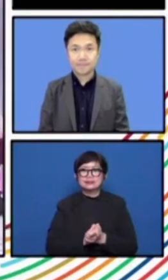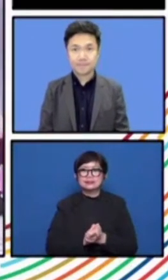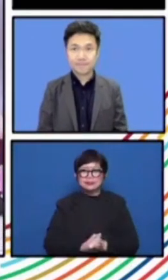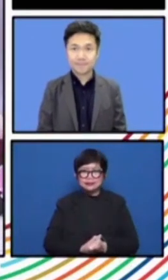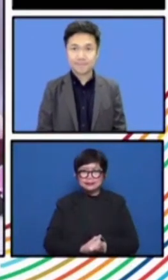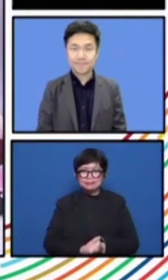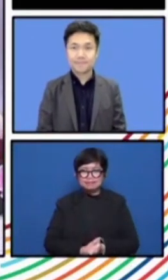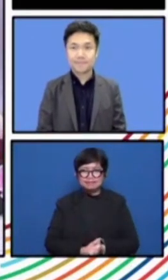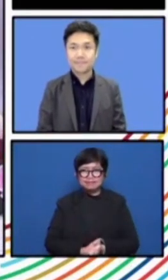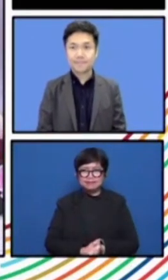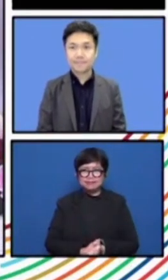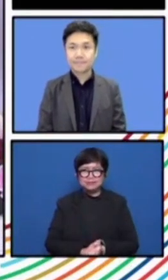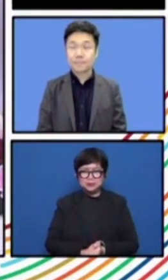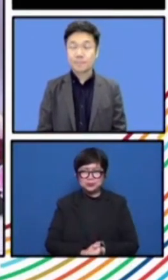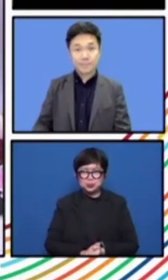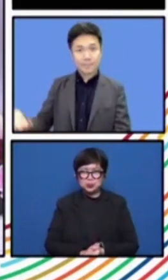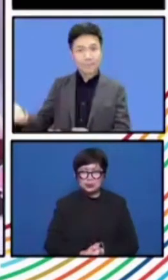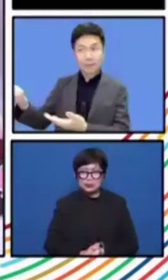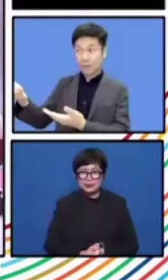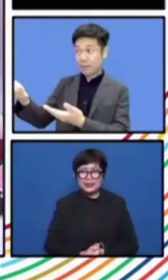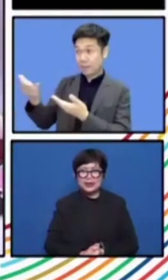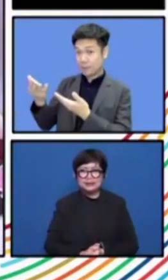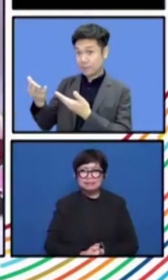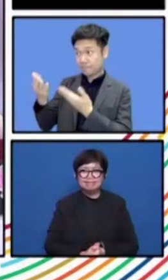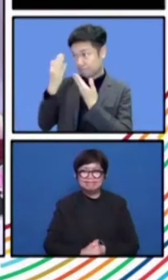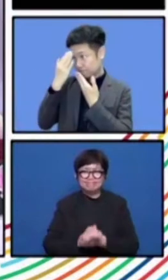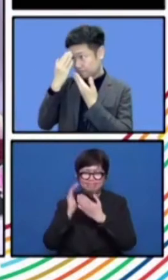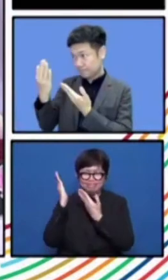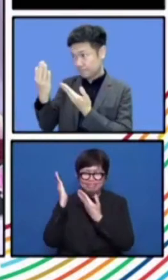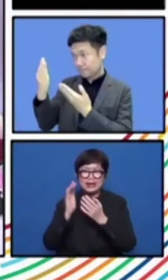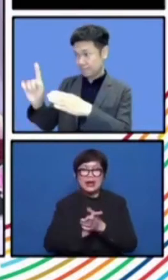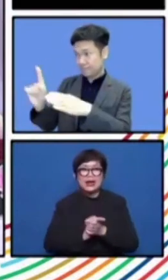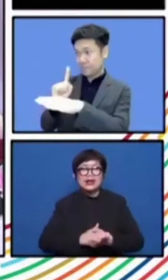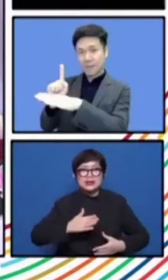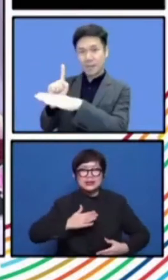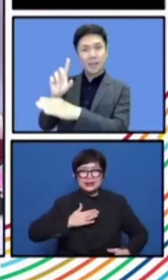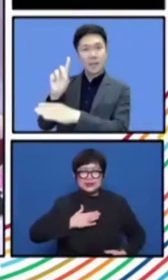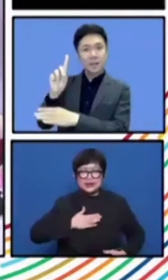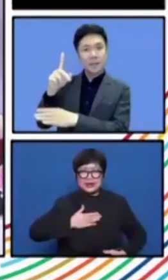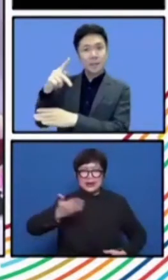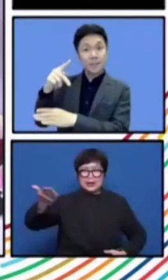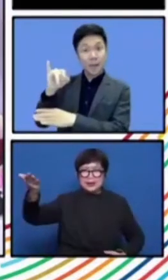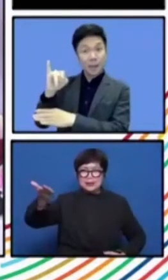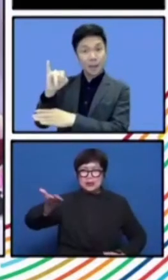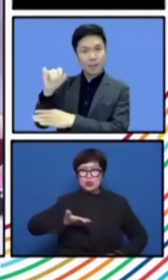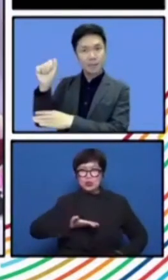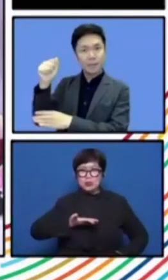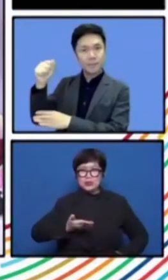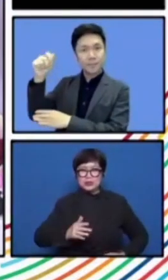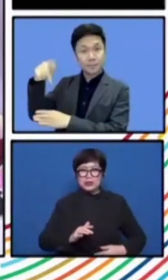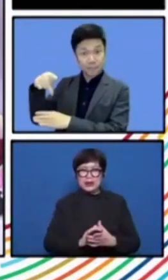let me now invite the distinguished delegate from DPI Asia Pacific Mr sattar